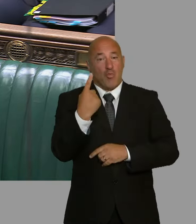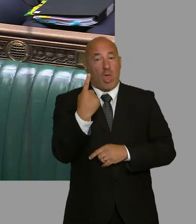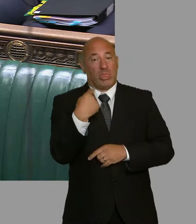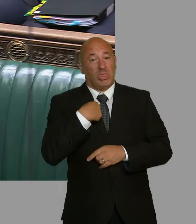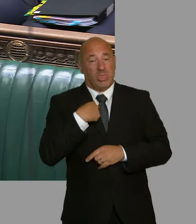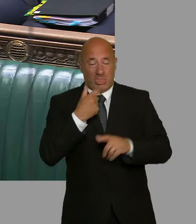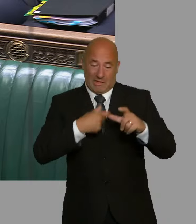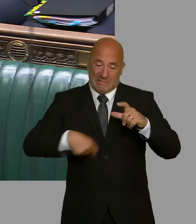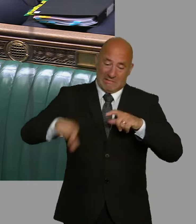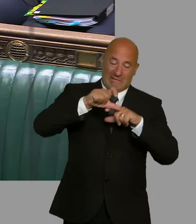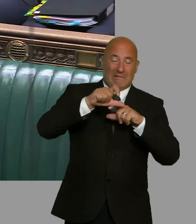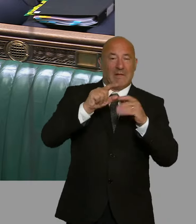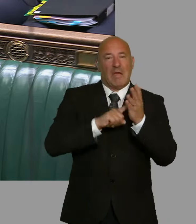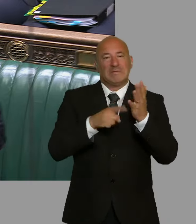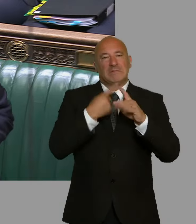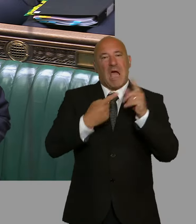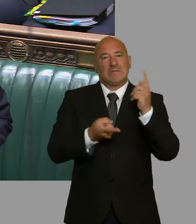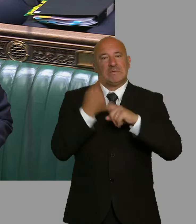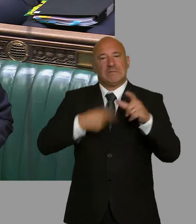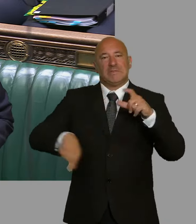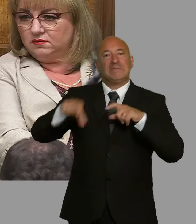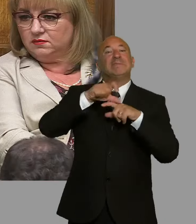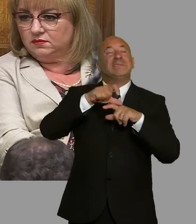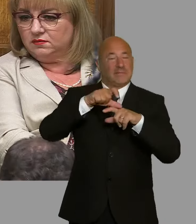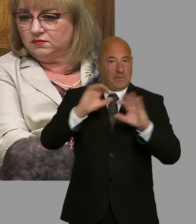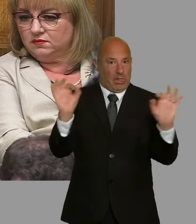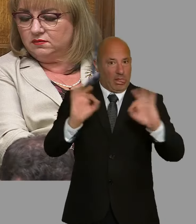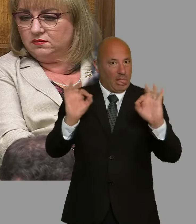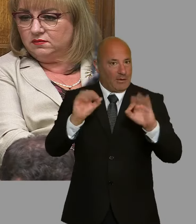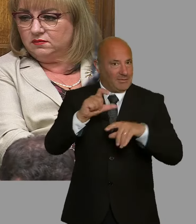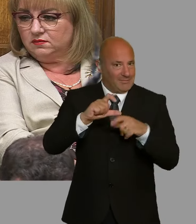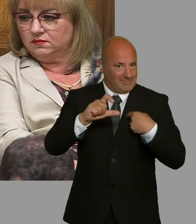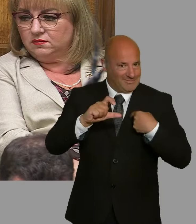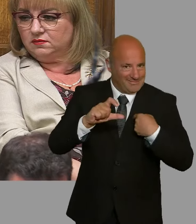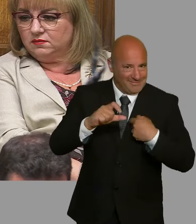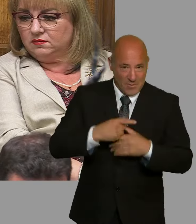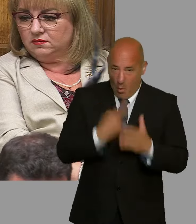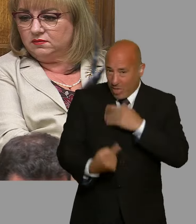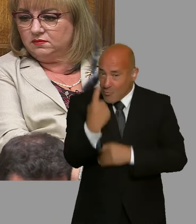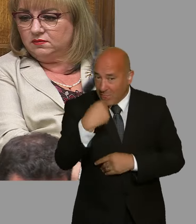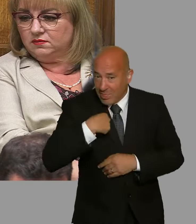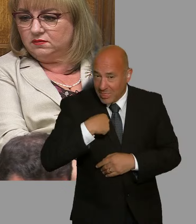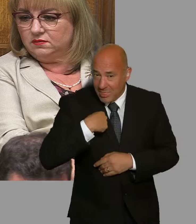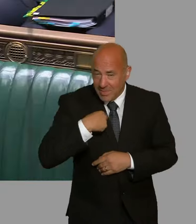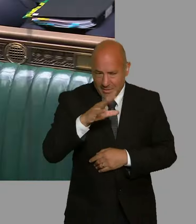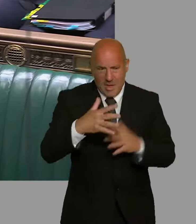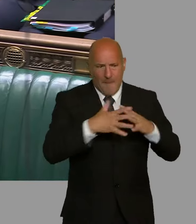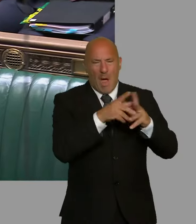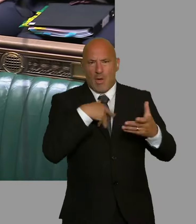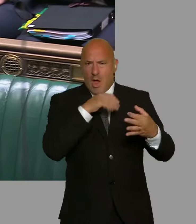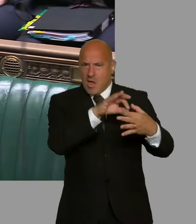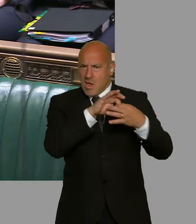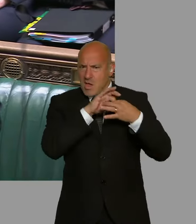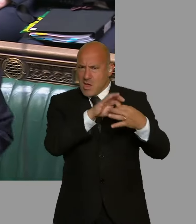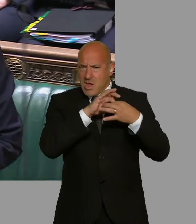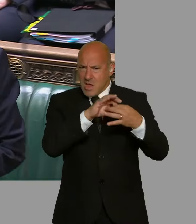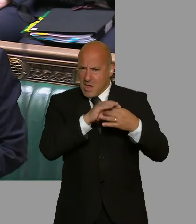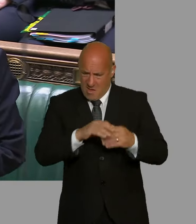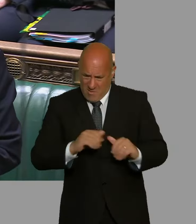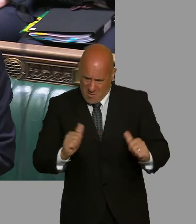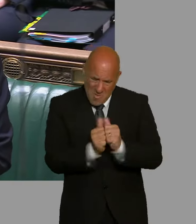that we've reached, which will see the 25% tariffs removed. We want that, they don't want that, and that's crucial.